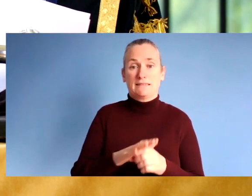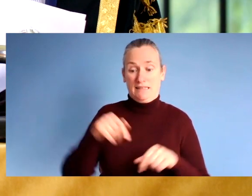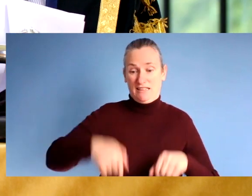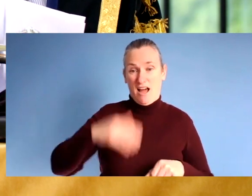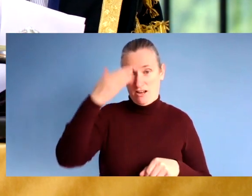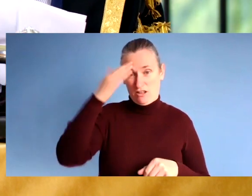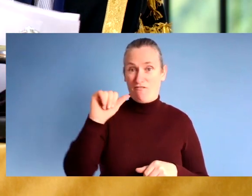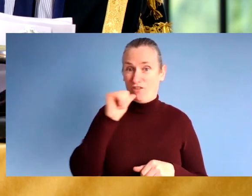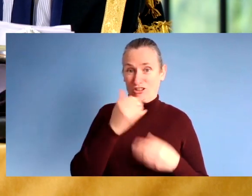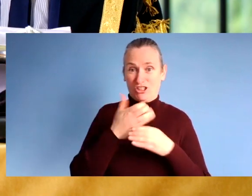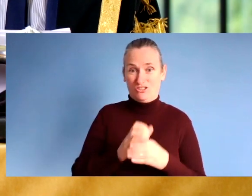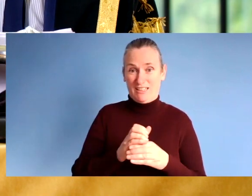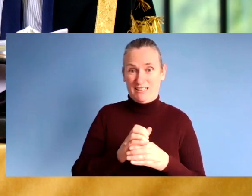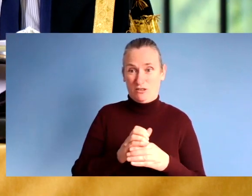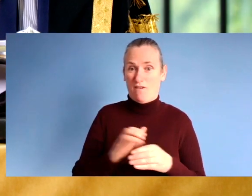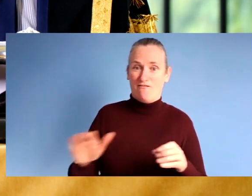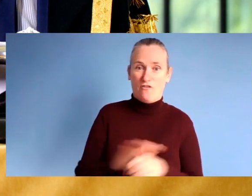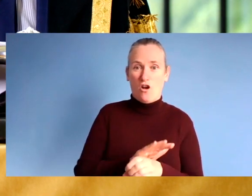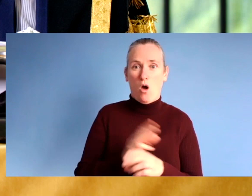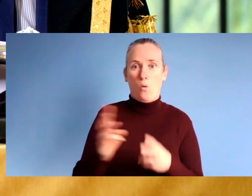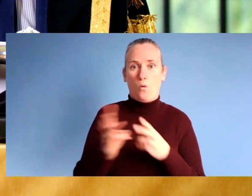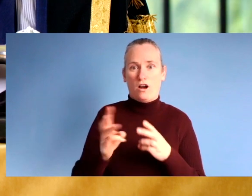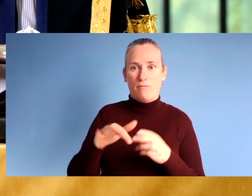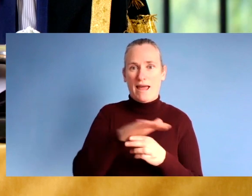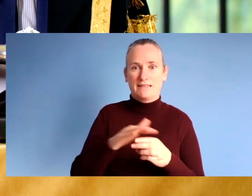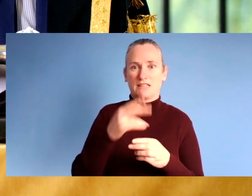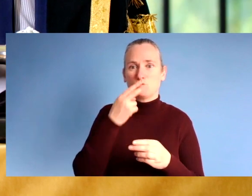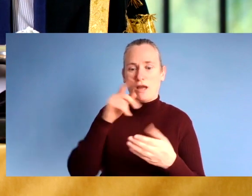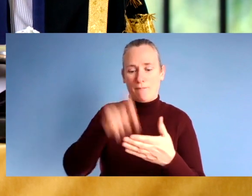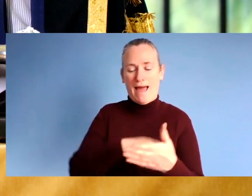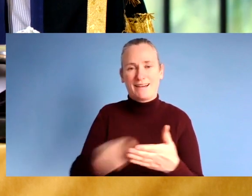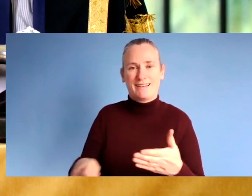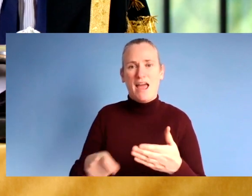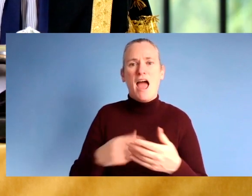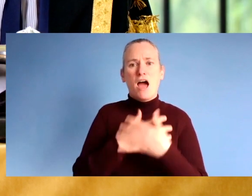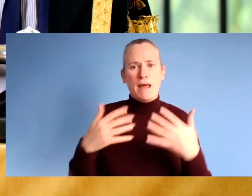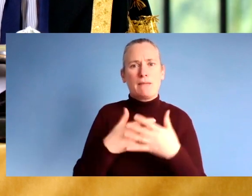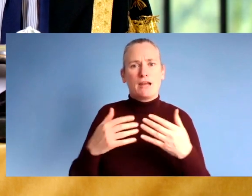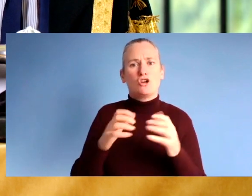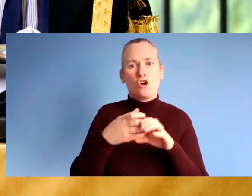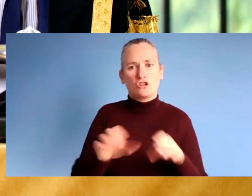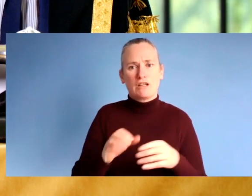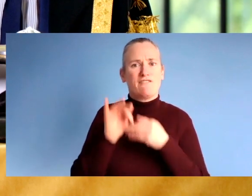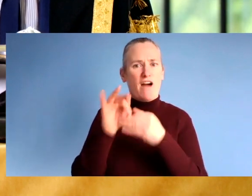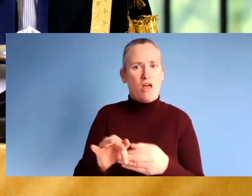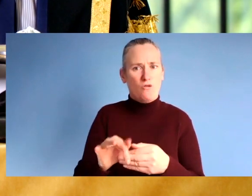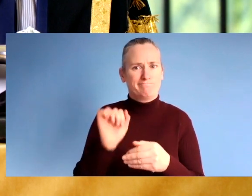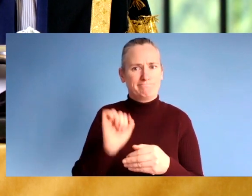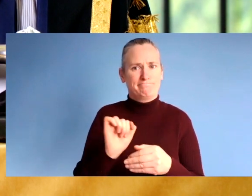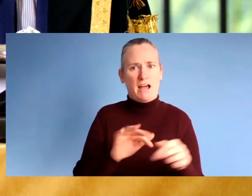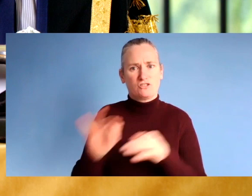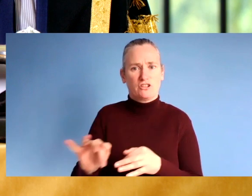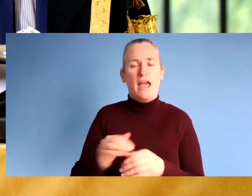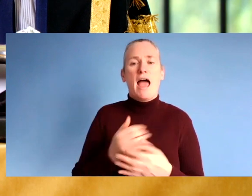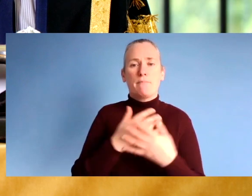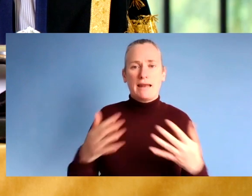Ireland was the first country to introduce a full workplace smoking ban, and many countries have followed in his lead in this regard,